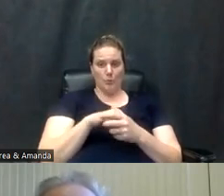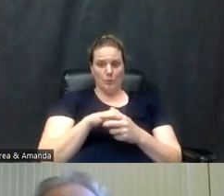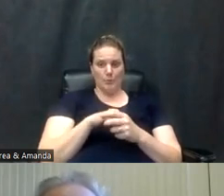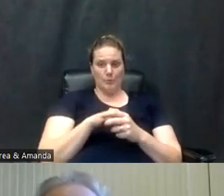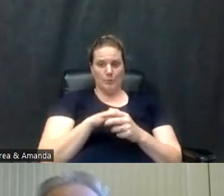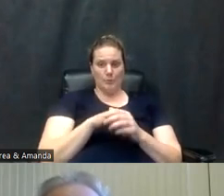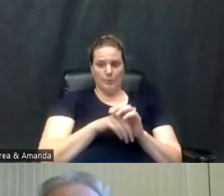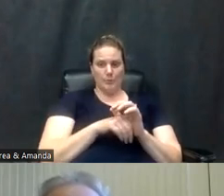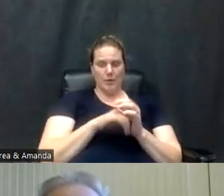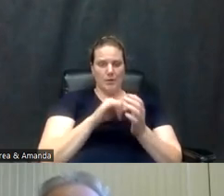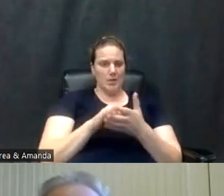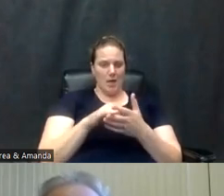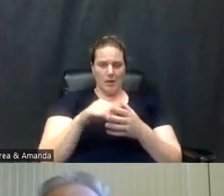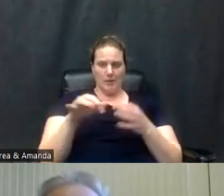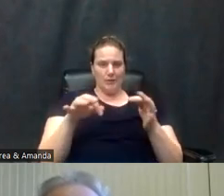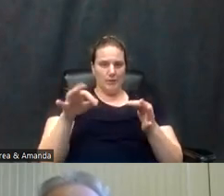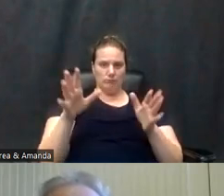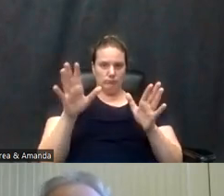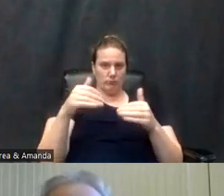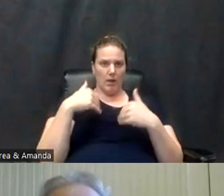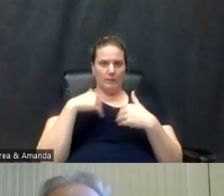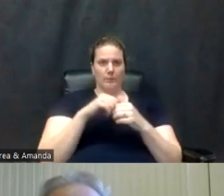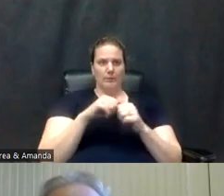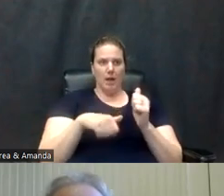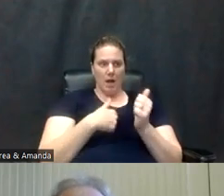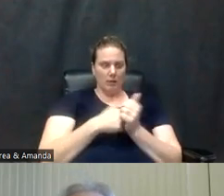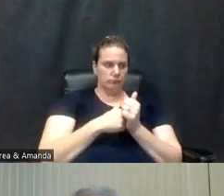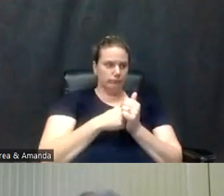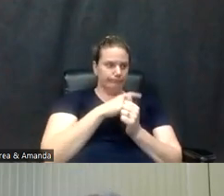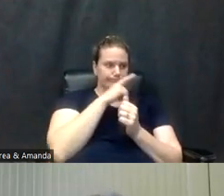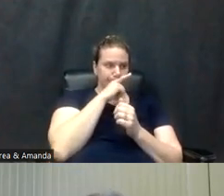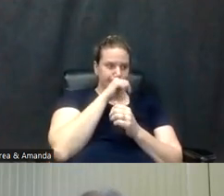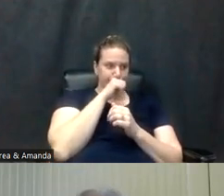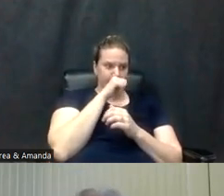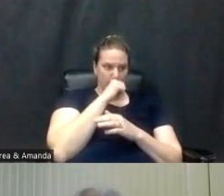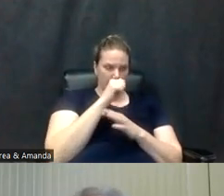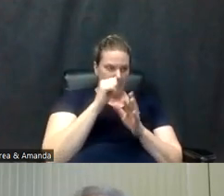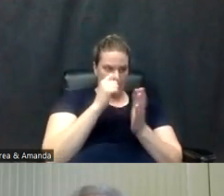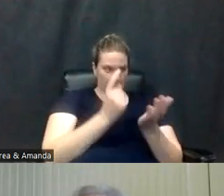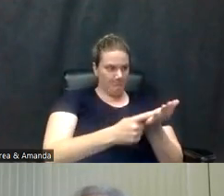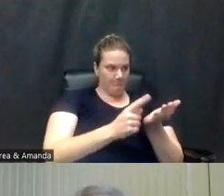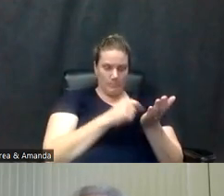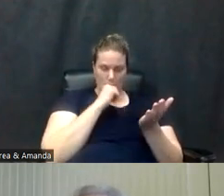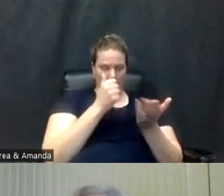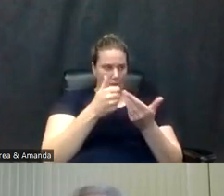And those hearings also are all held behind closed doors. They're not open to the public.